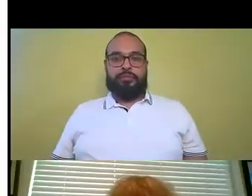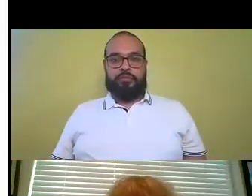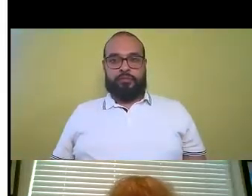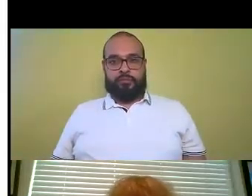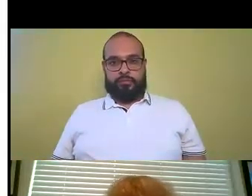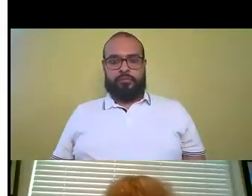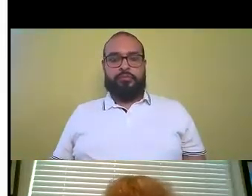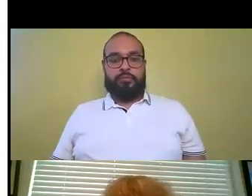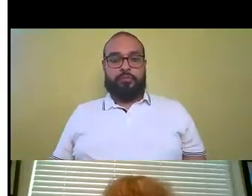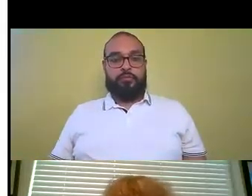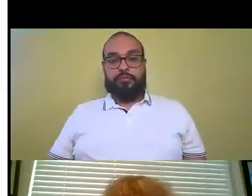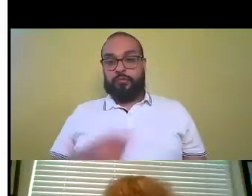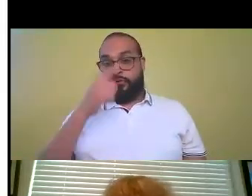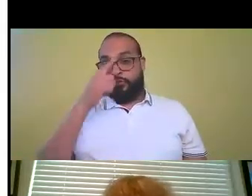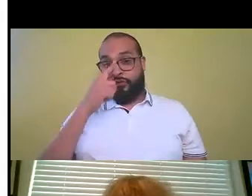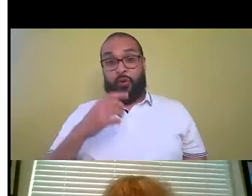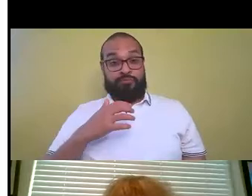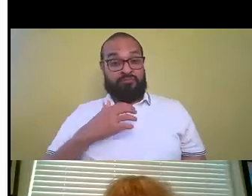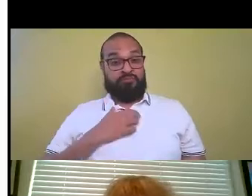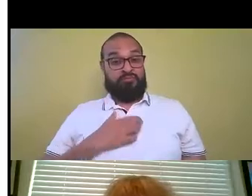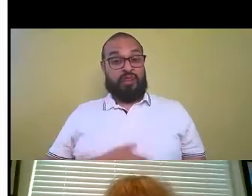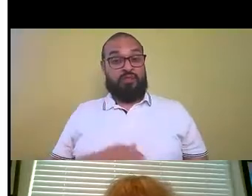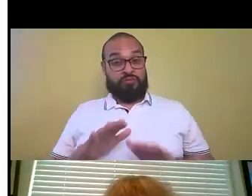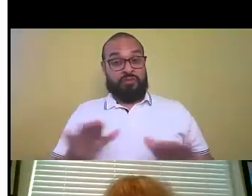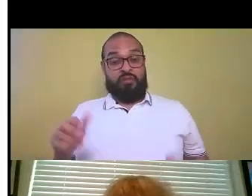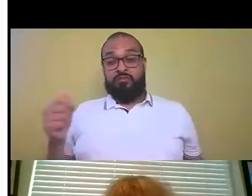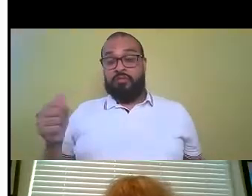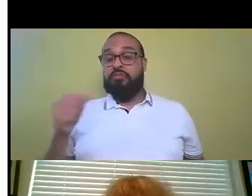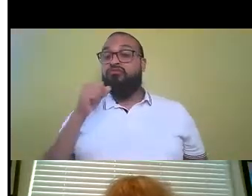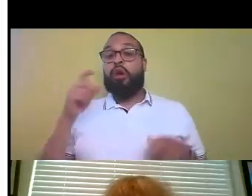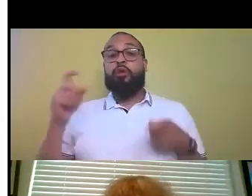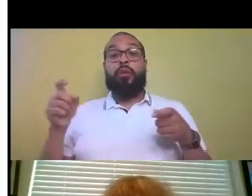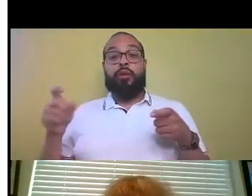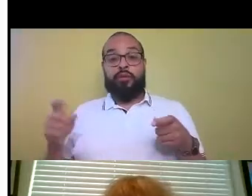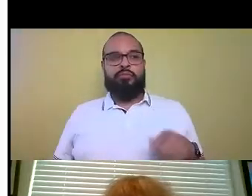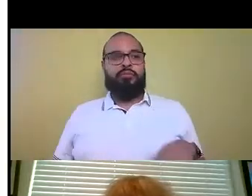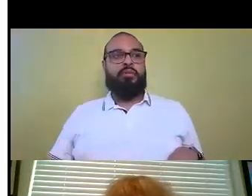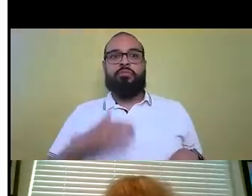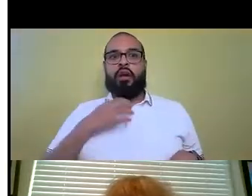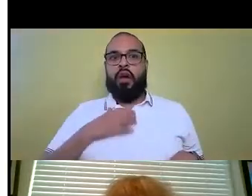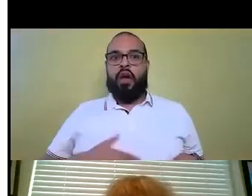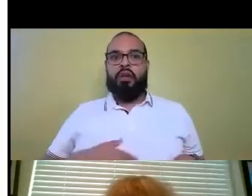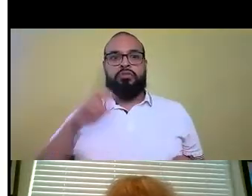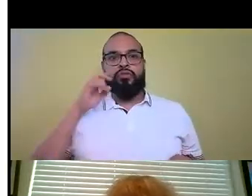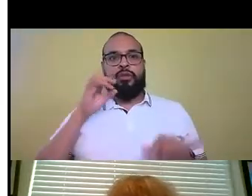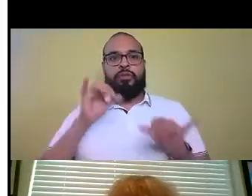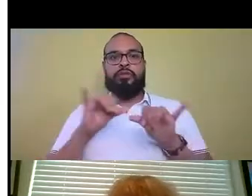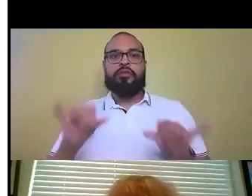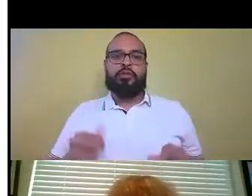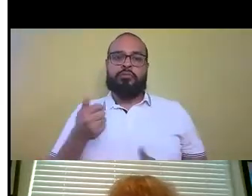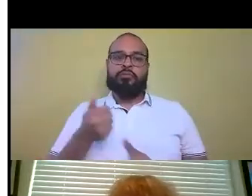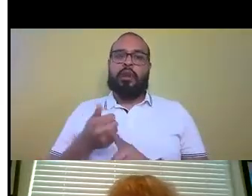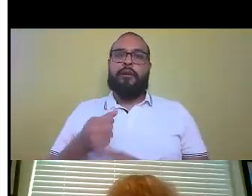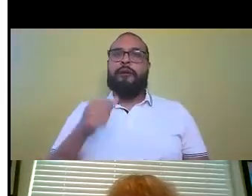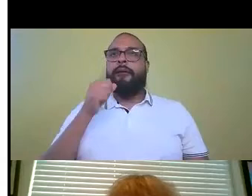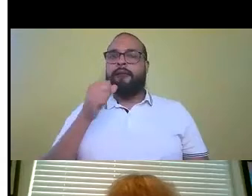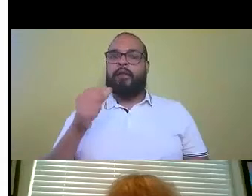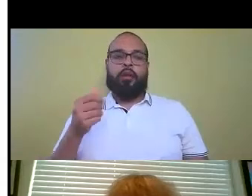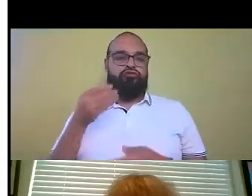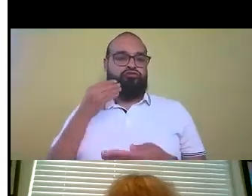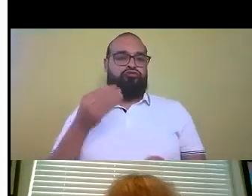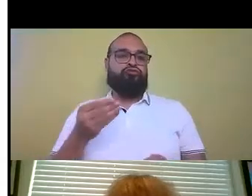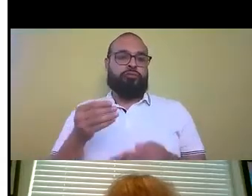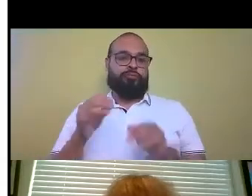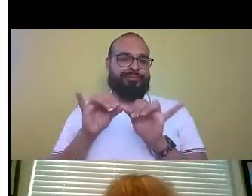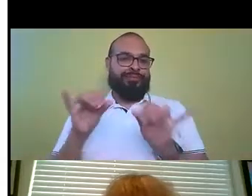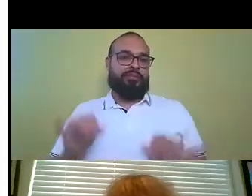is not a regulated child, a hungry nervous system is not a regulated nervous system. We know that our nervous system